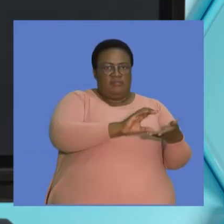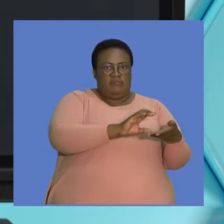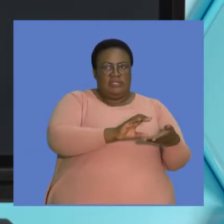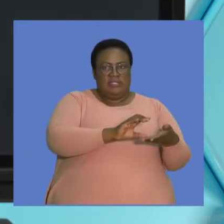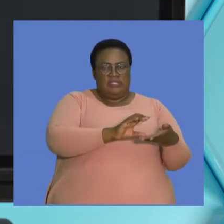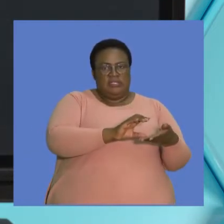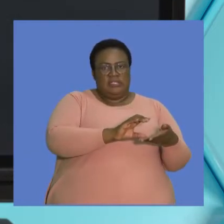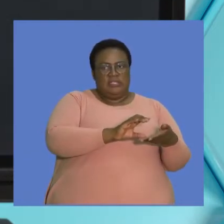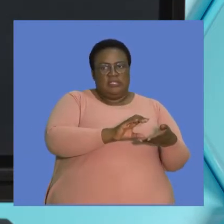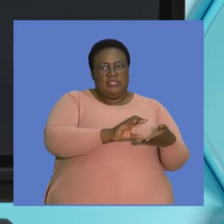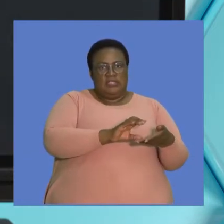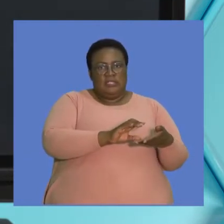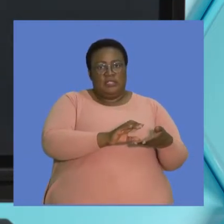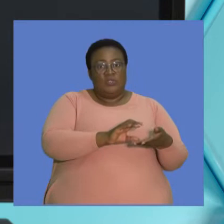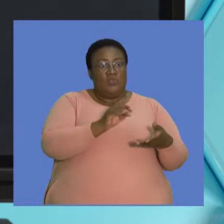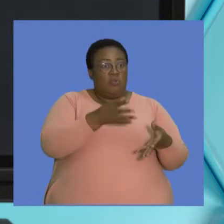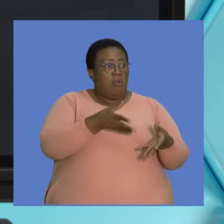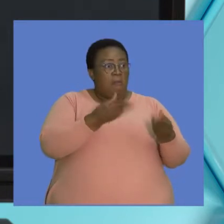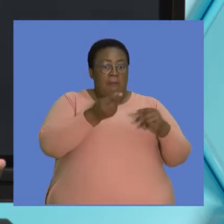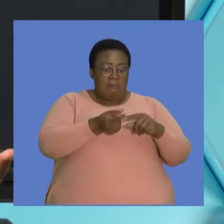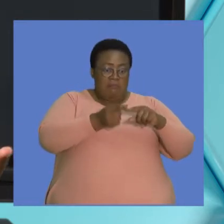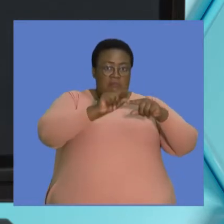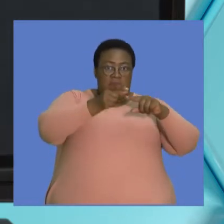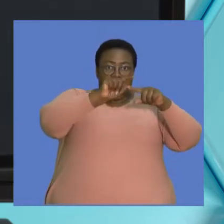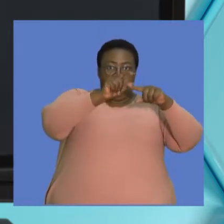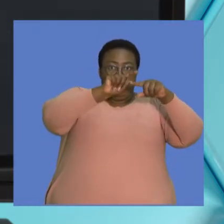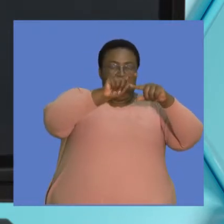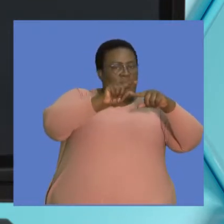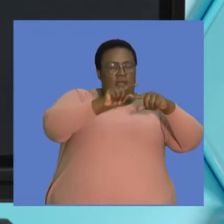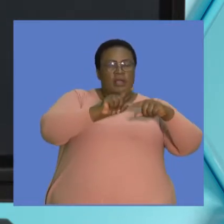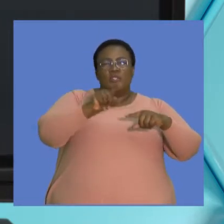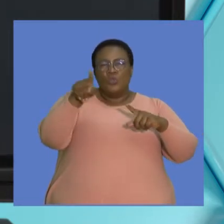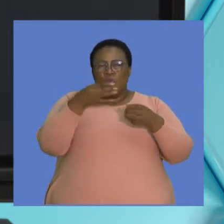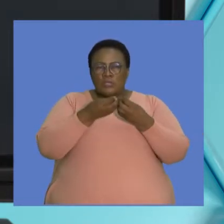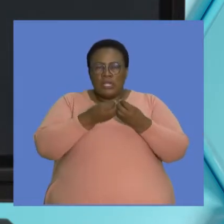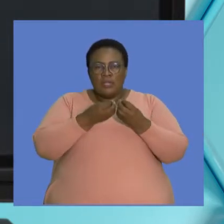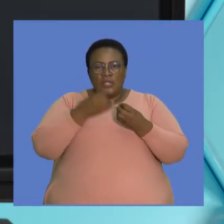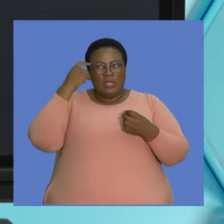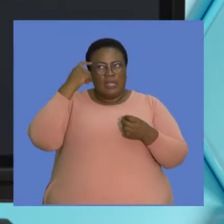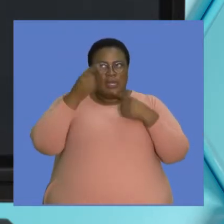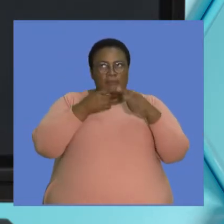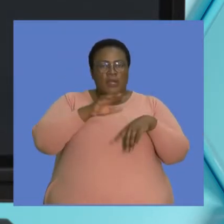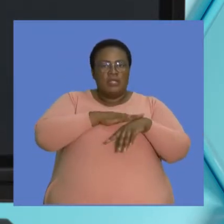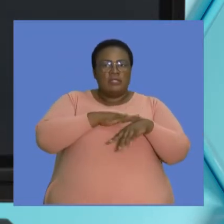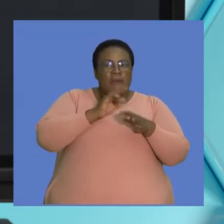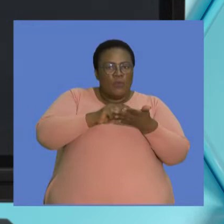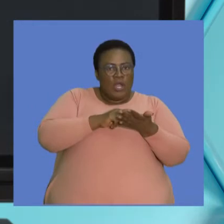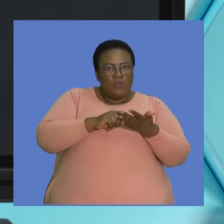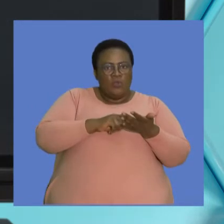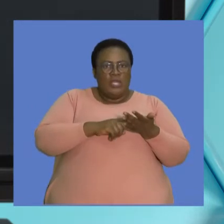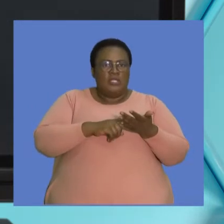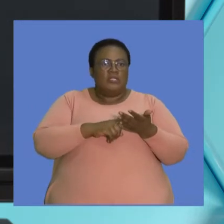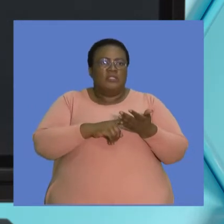your investment as opposed to be making a gain. So those are the things that you always need to factor in when you're trying